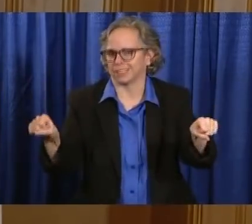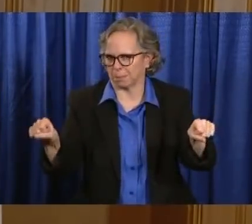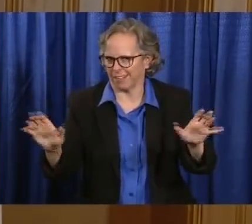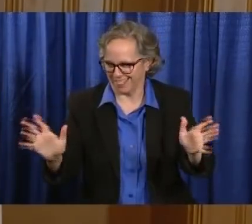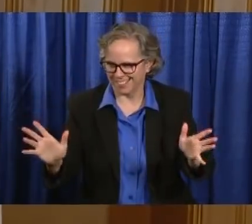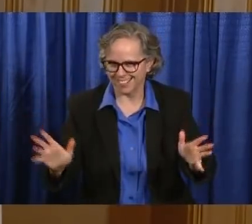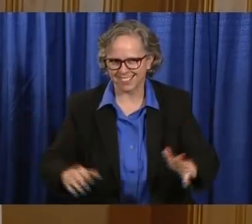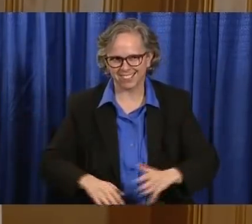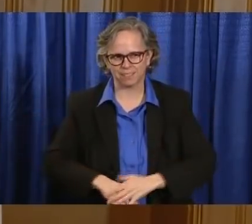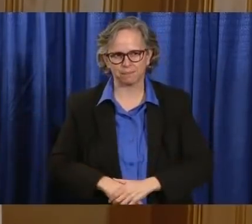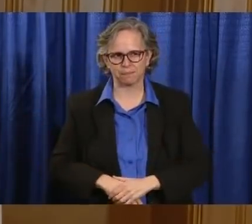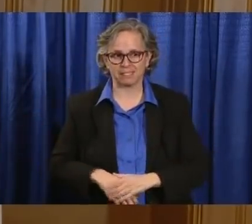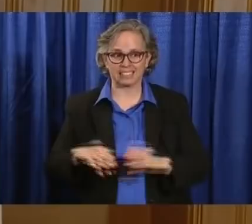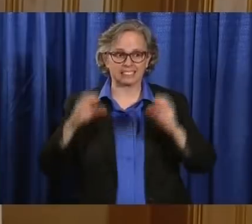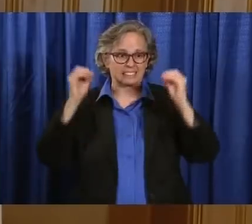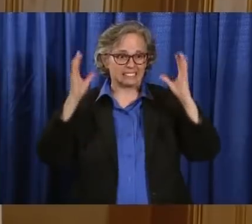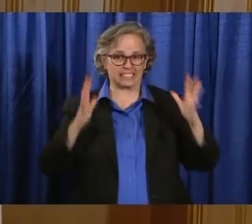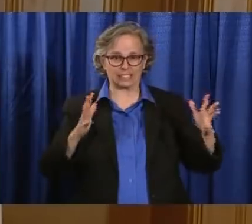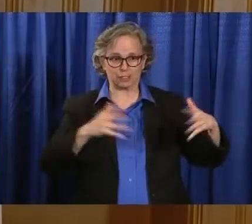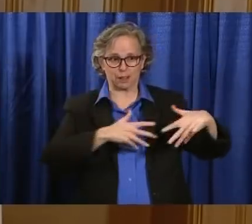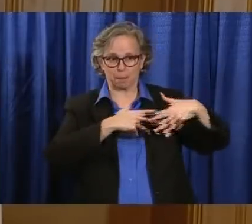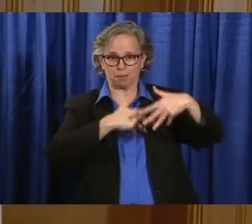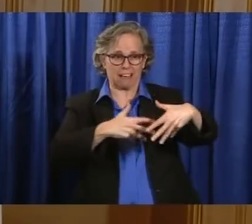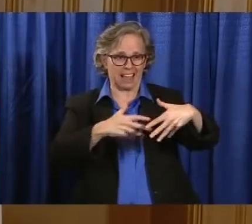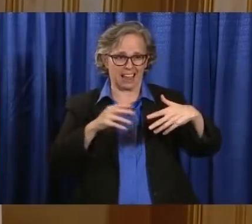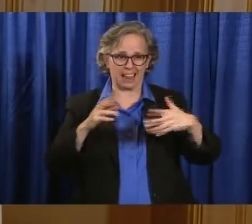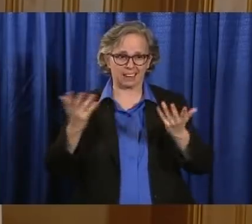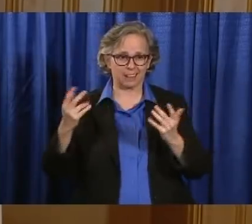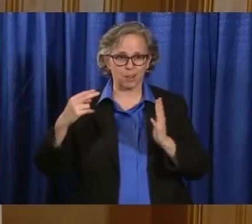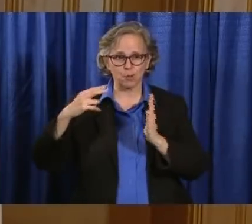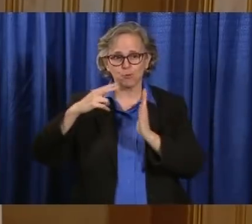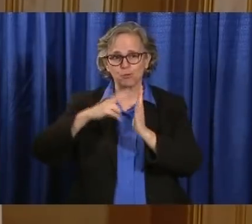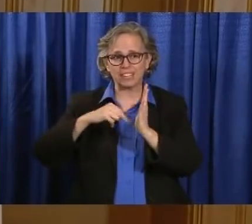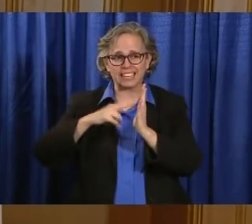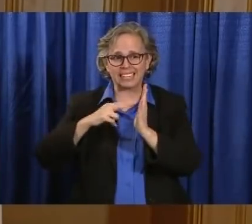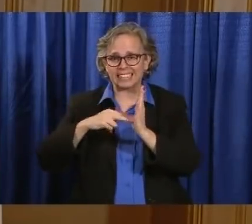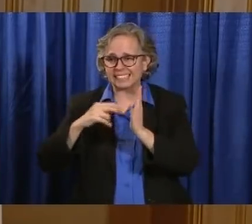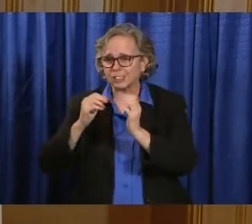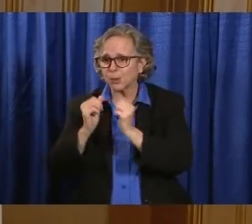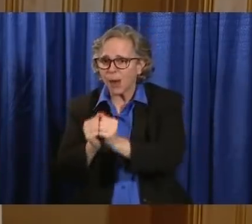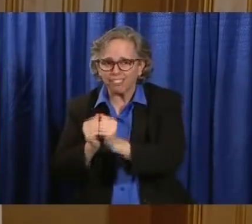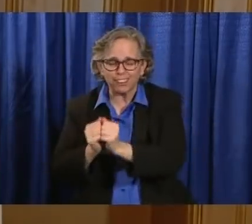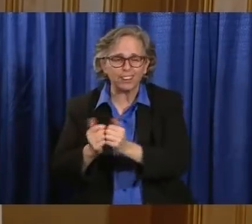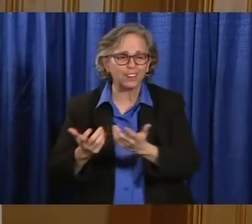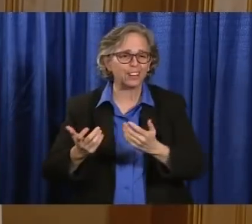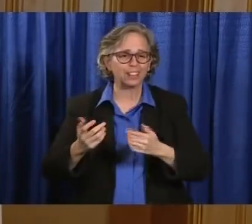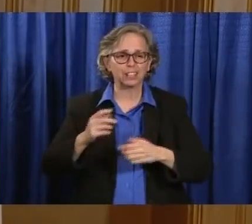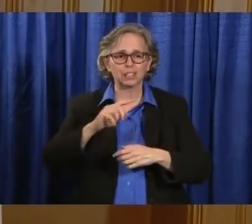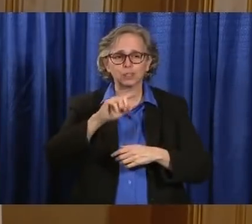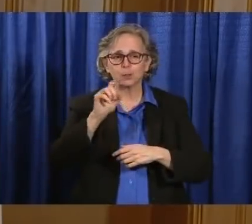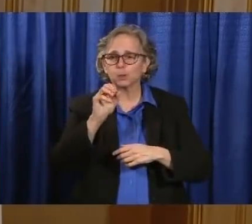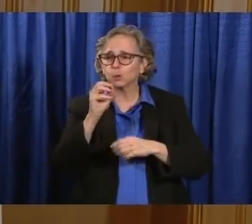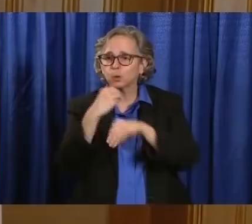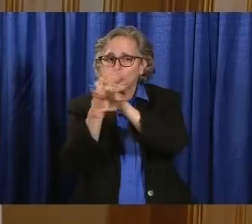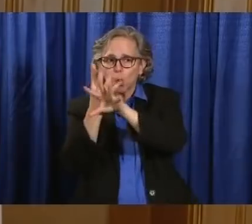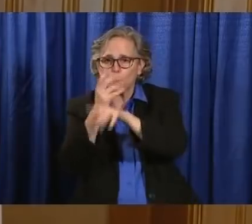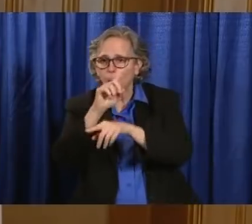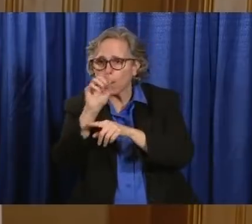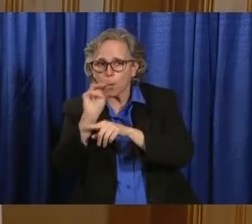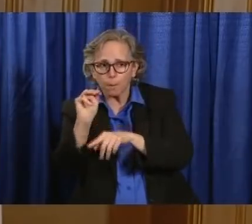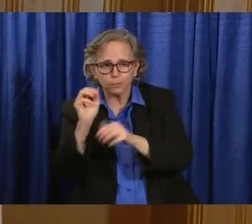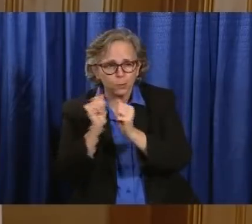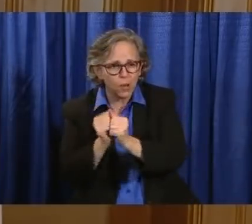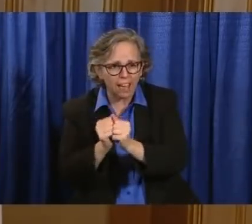through neighborhoods, fun read-alouds, personal notes, Zoom meetings, unique classroom